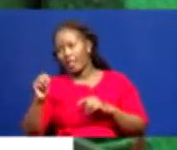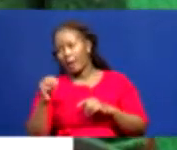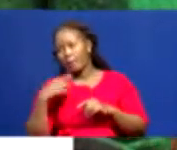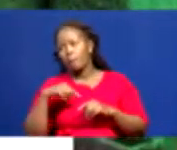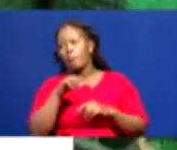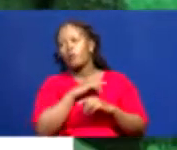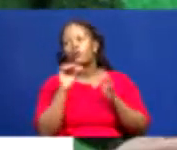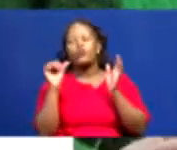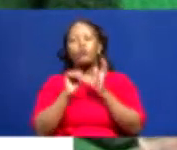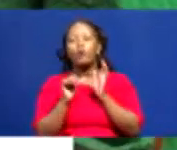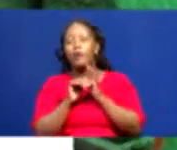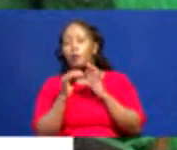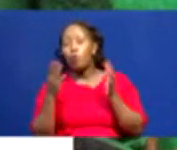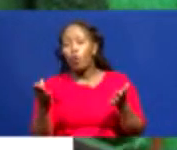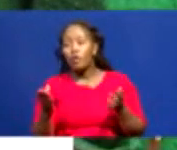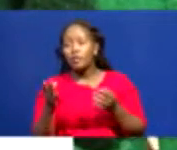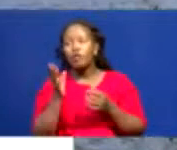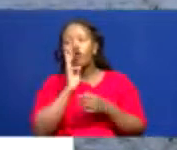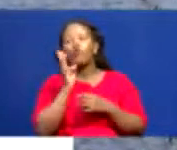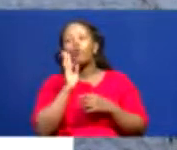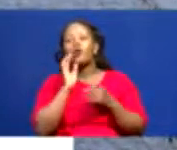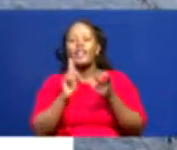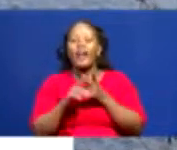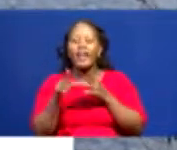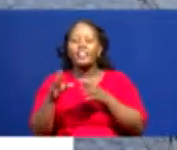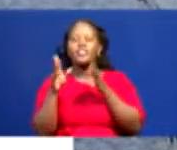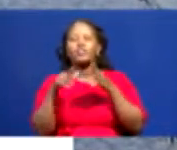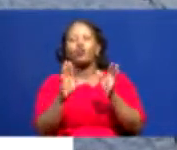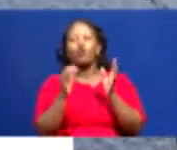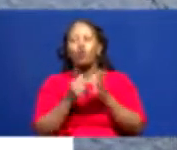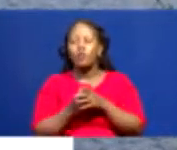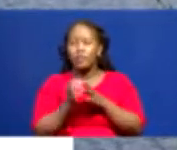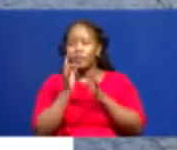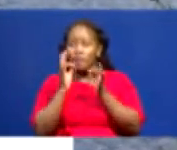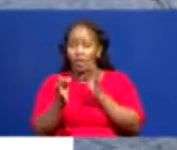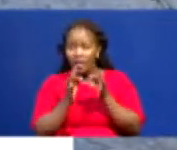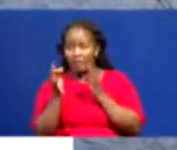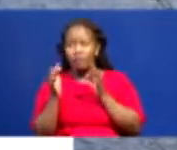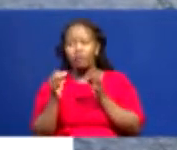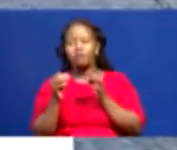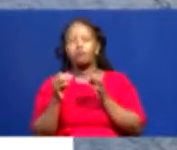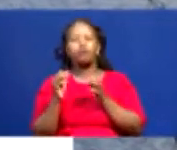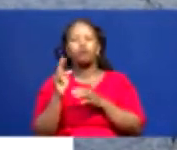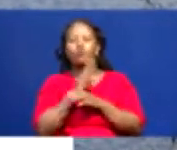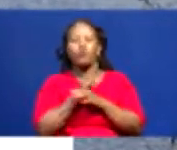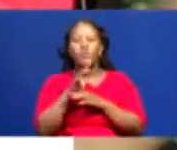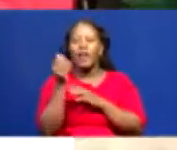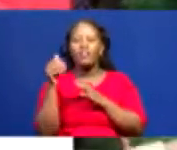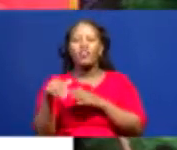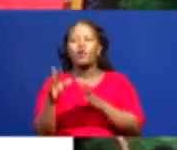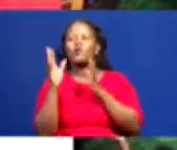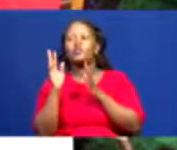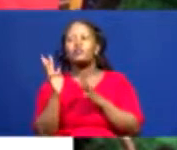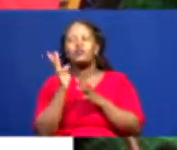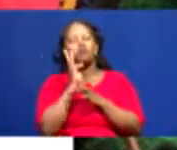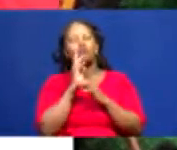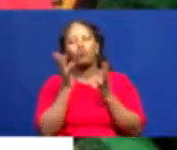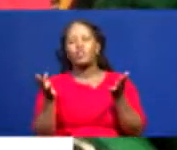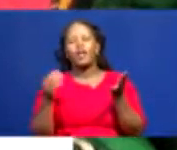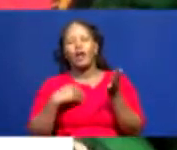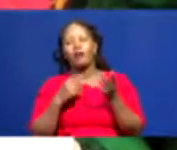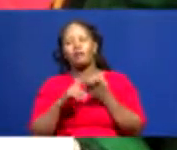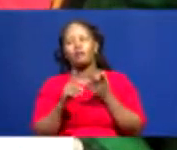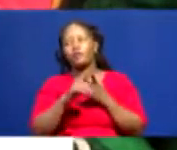maji na barabara. Tukipitia njia ya Gitwamba maji. Tukipitia kanyoni